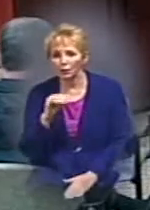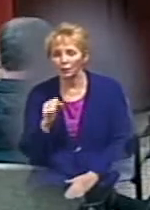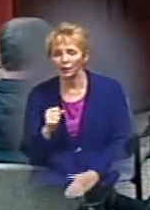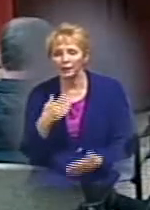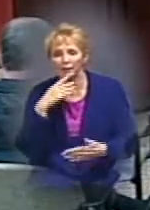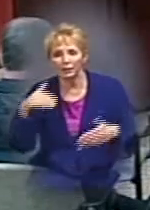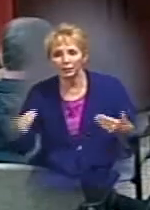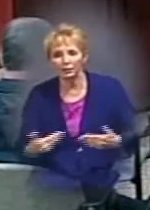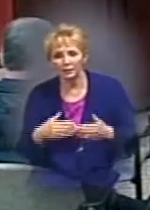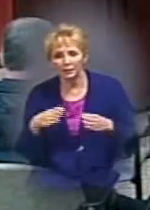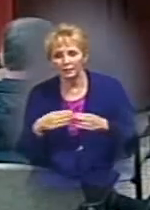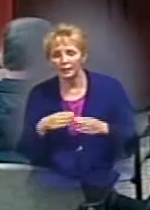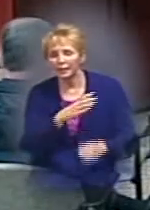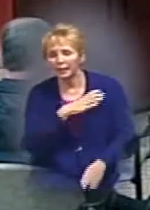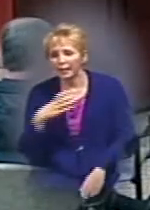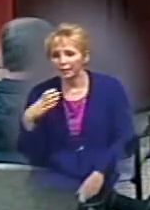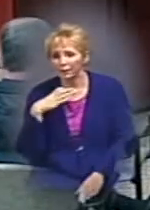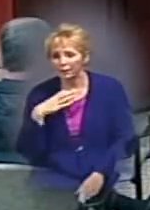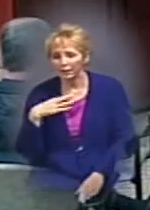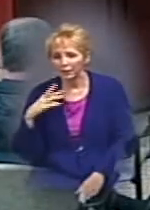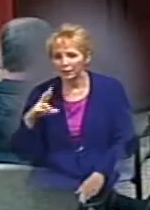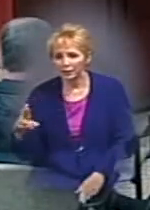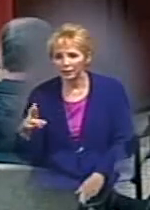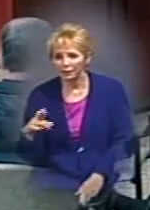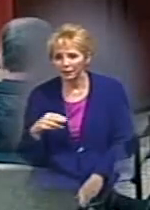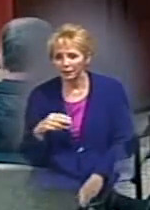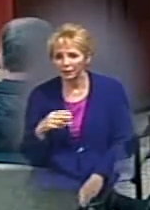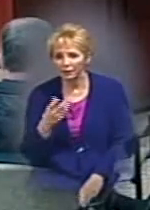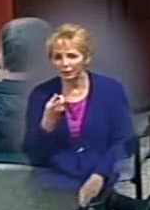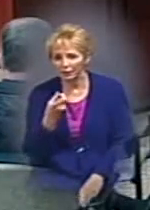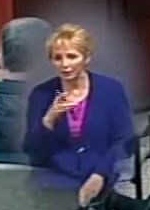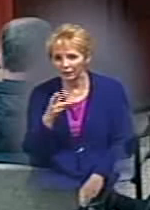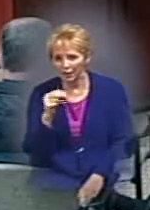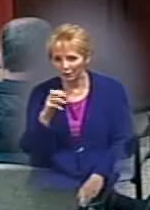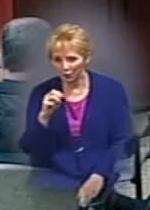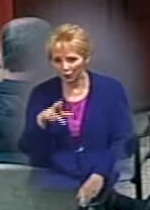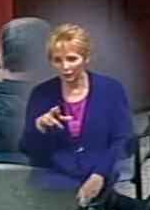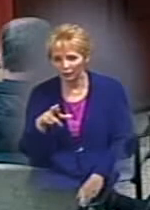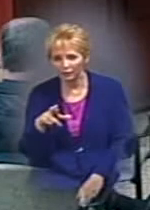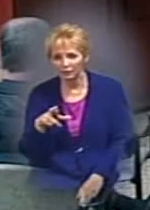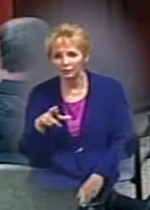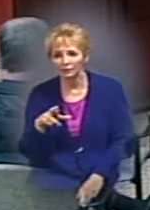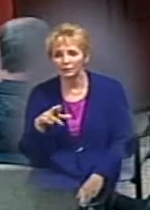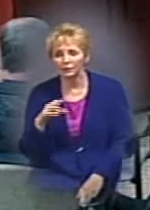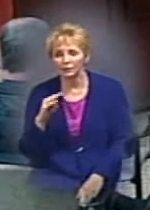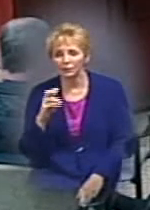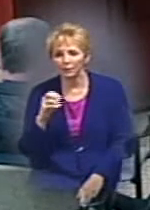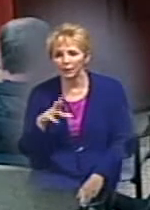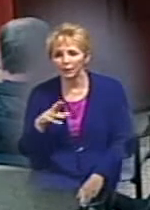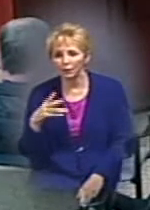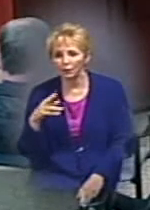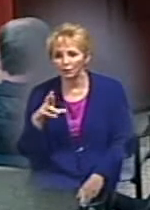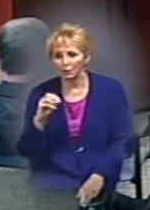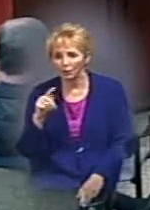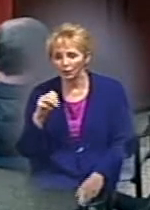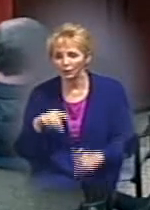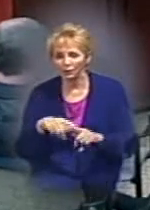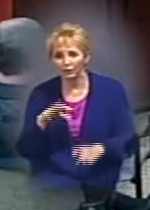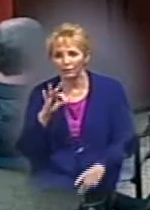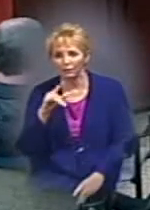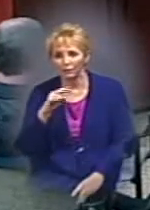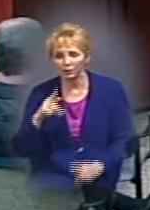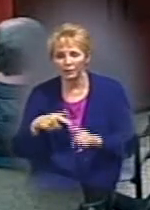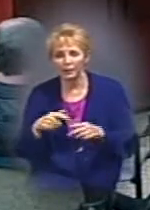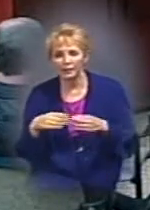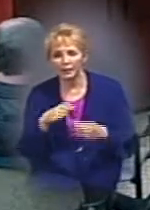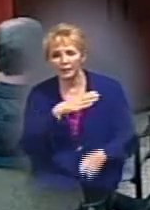Introduction of our city council. On my far right is Dr. Alfred Hamer, Mayor Pro Tem, Forrest Fleming, city